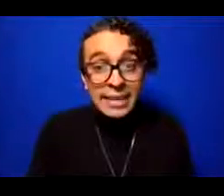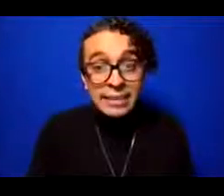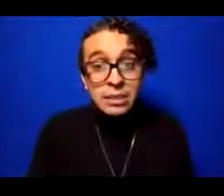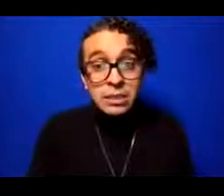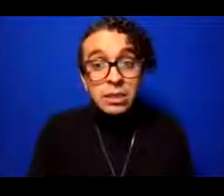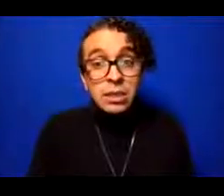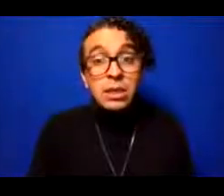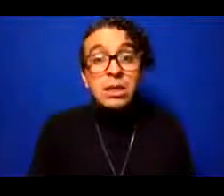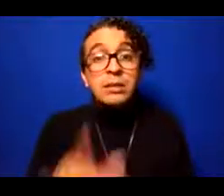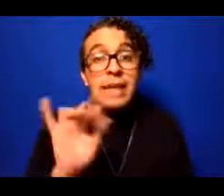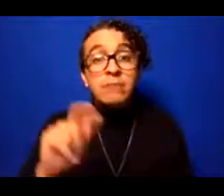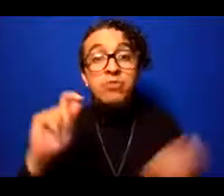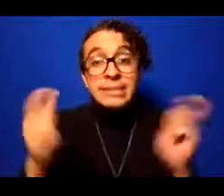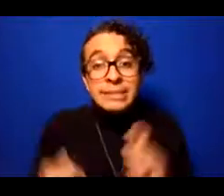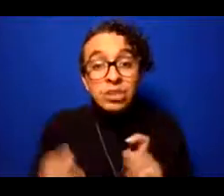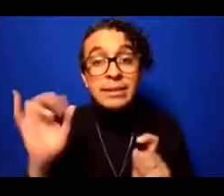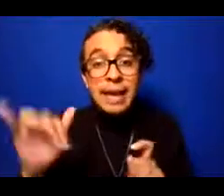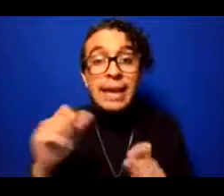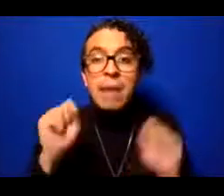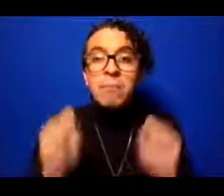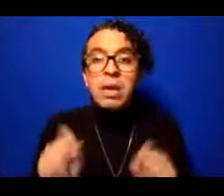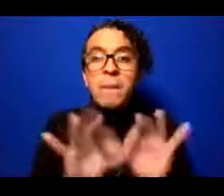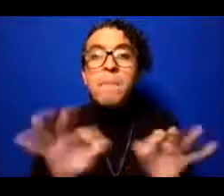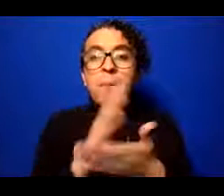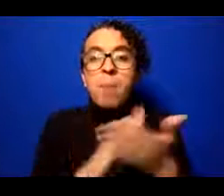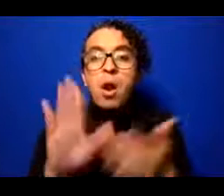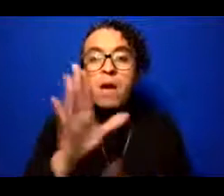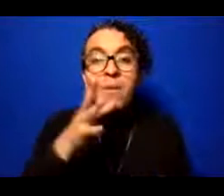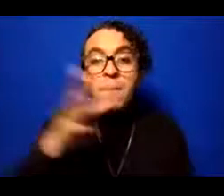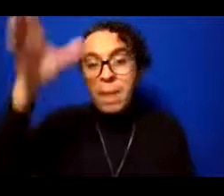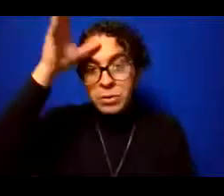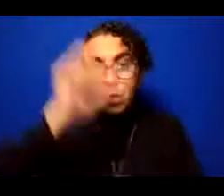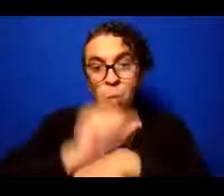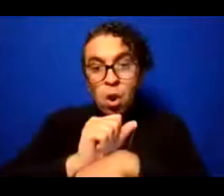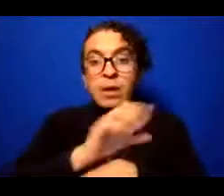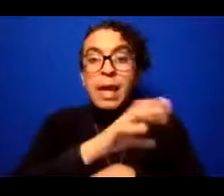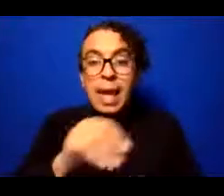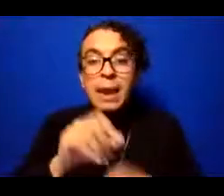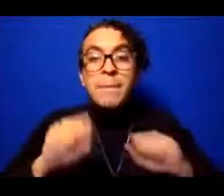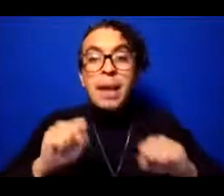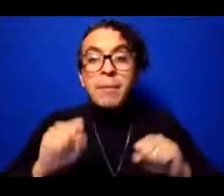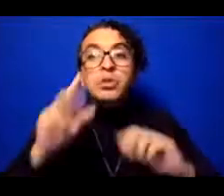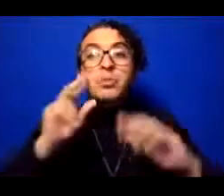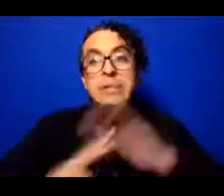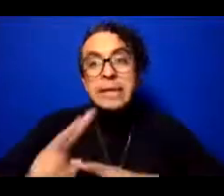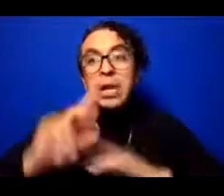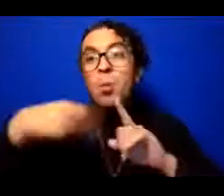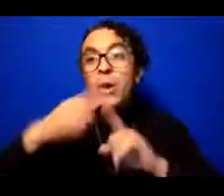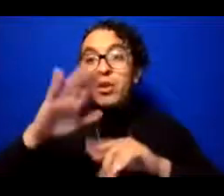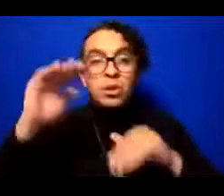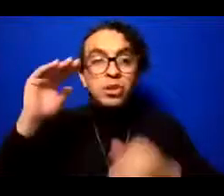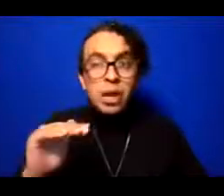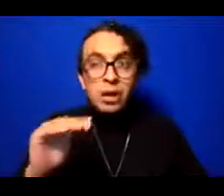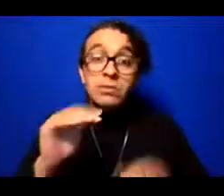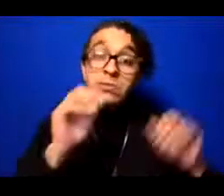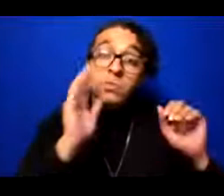and transitions in their life can be an important part of parenting work, and just being able to predict when your child may or may not be doing well,